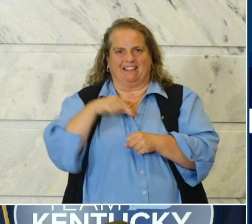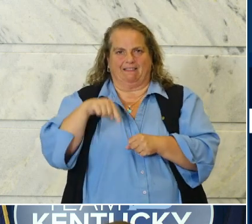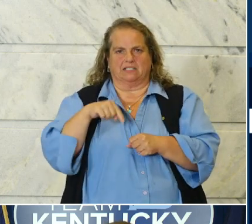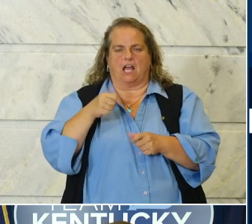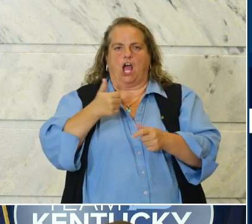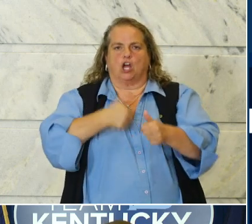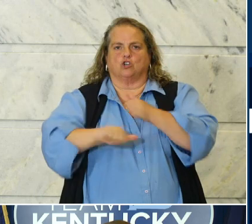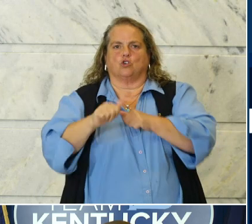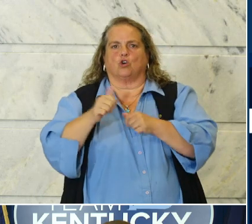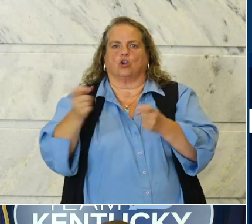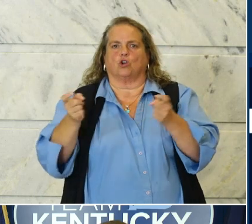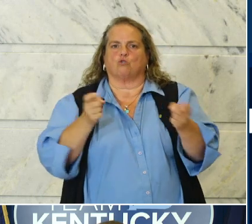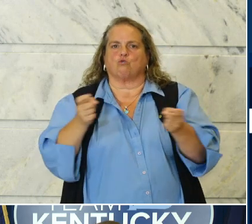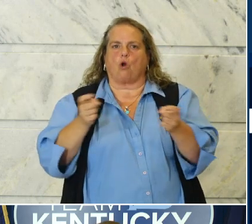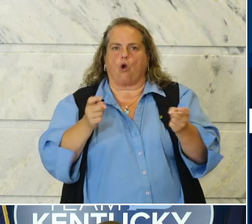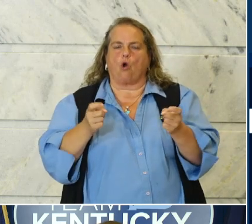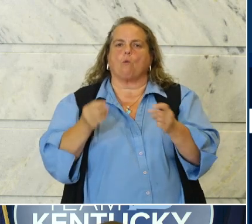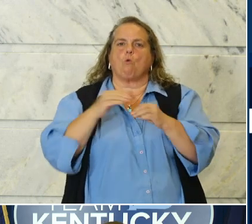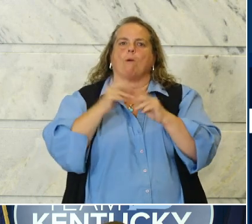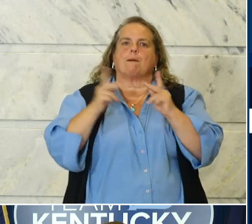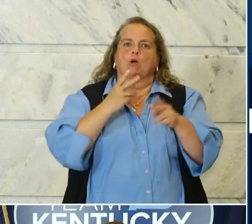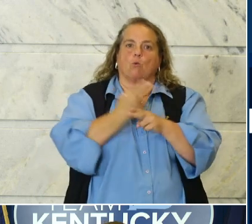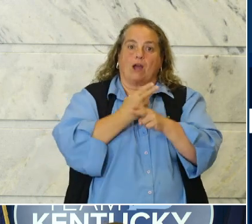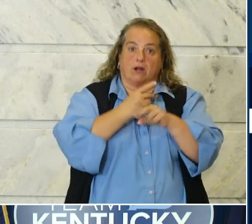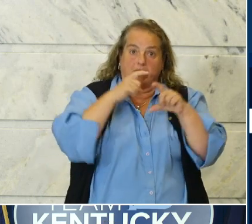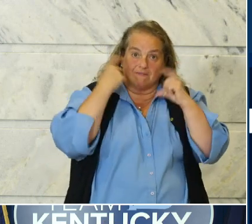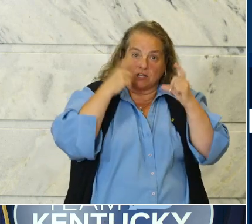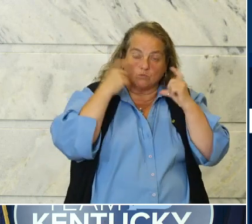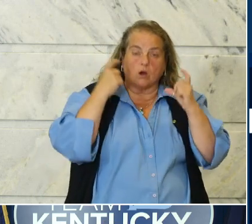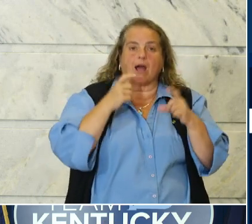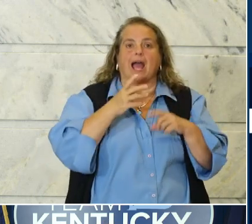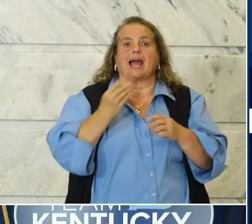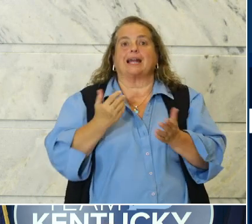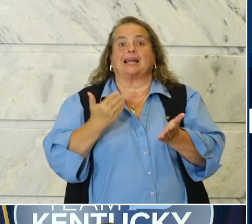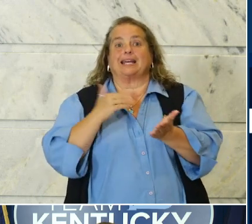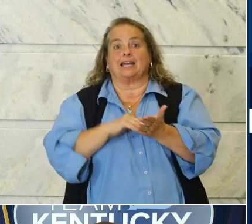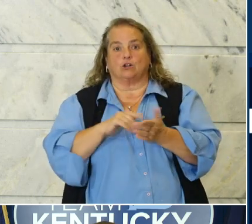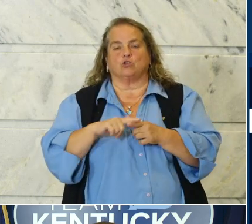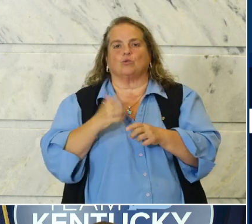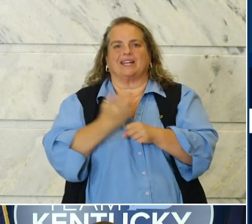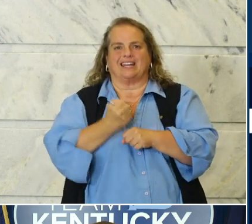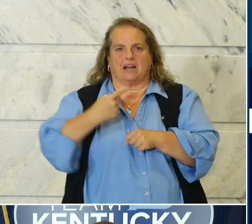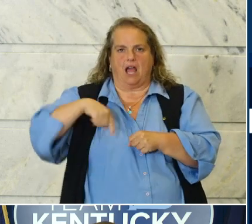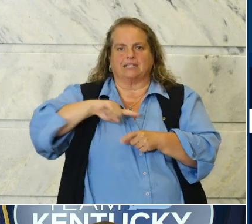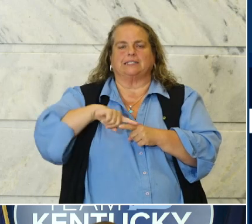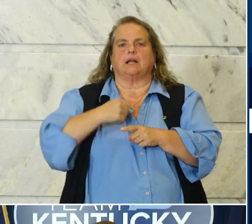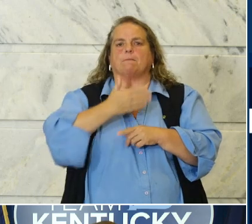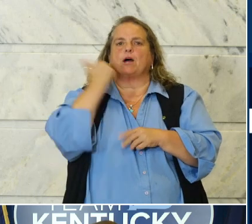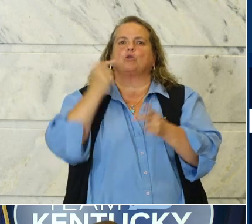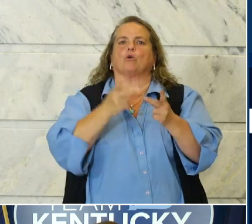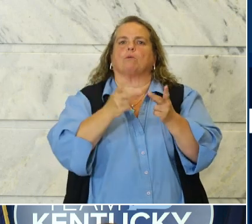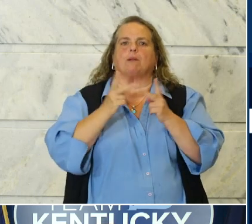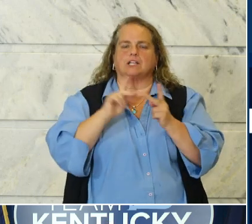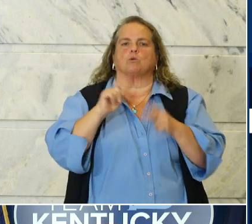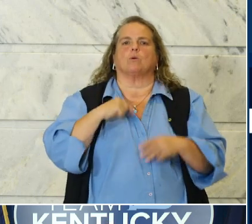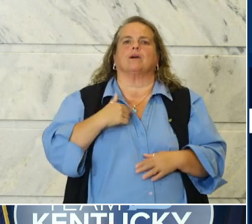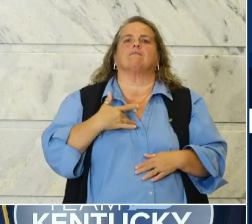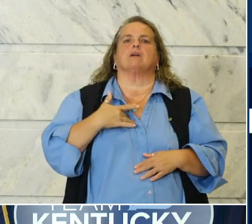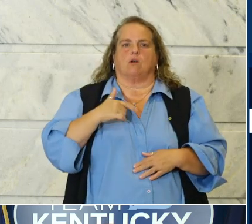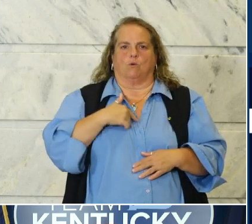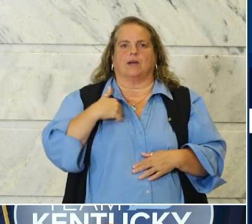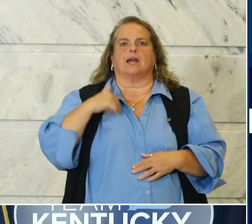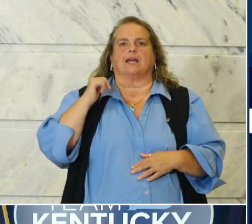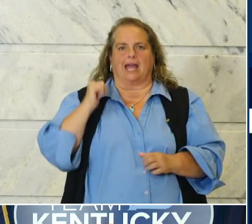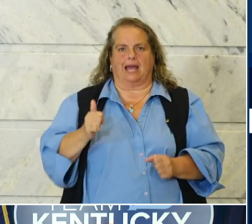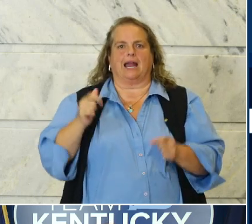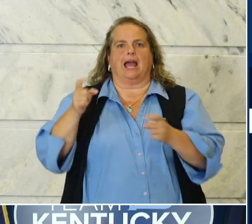control, to get more people wearing that facial covering, and again, to get us in a place where we believe that